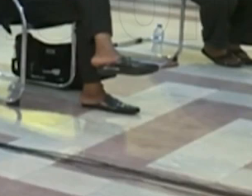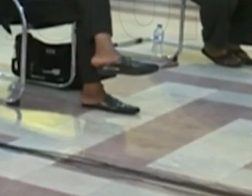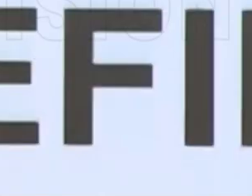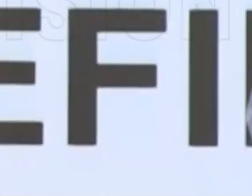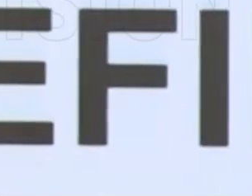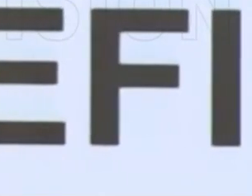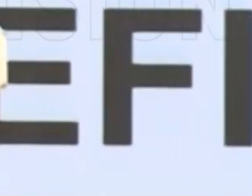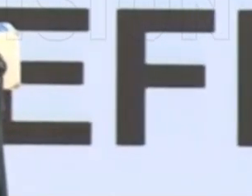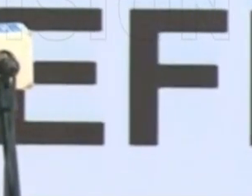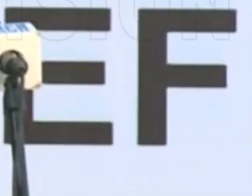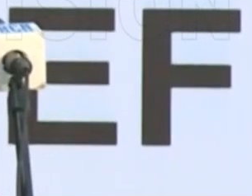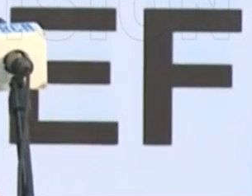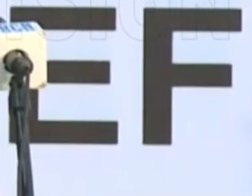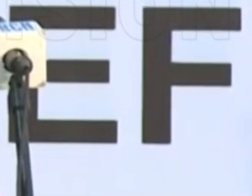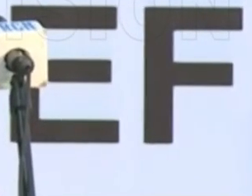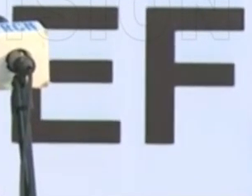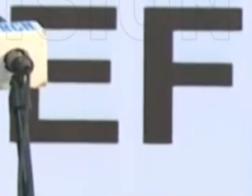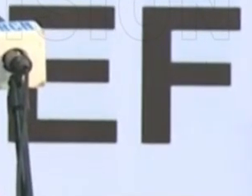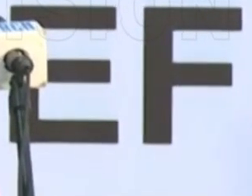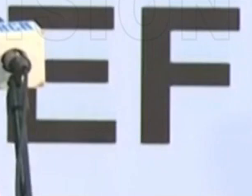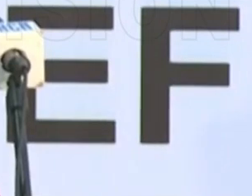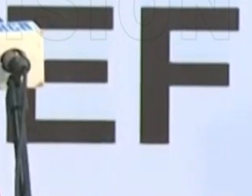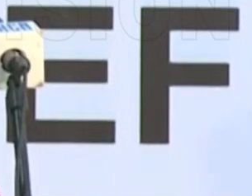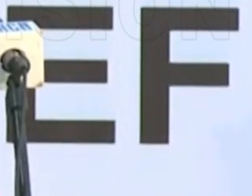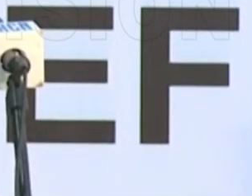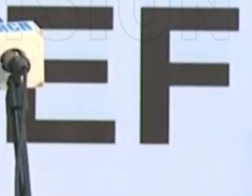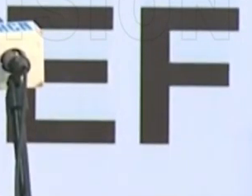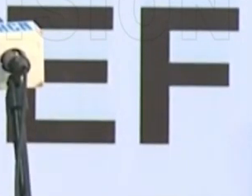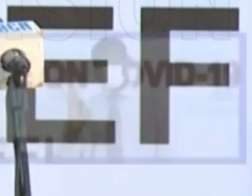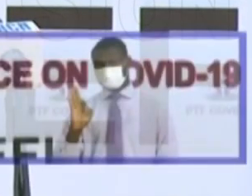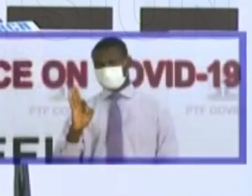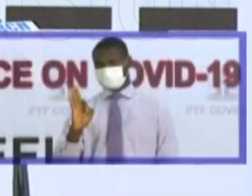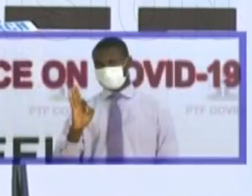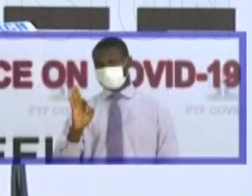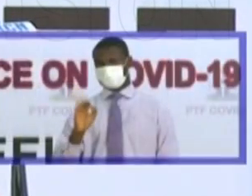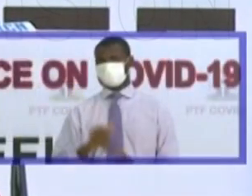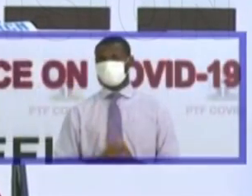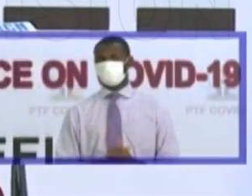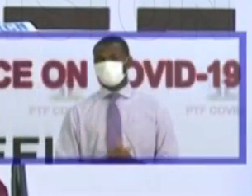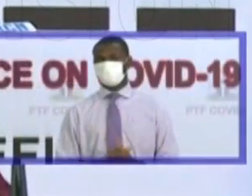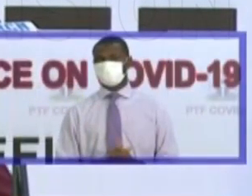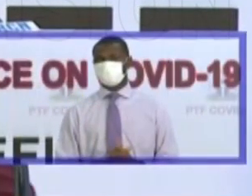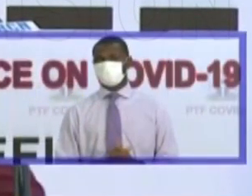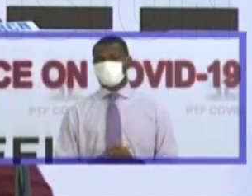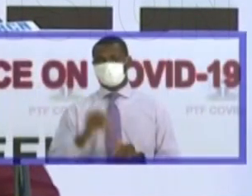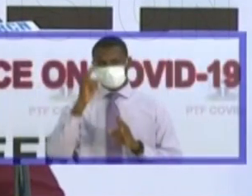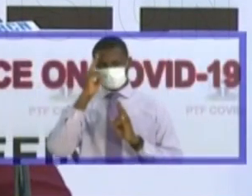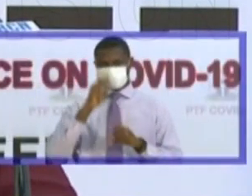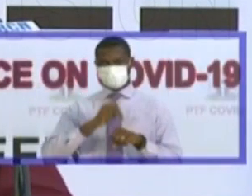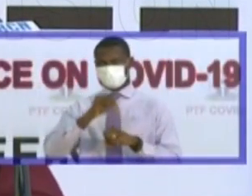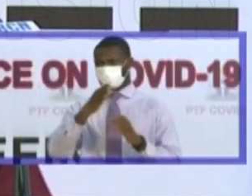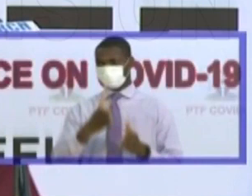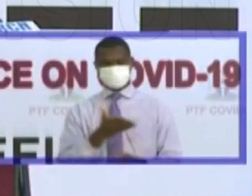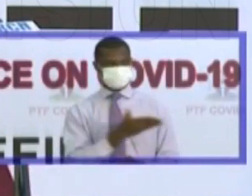Good afternoon. The Secretary to the Government of the Federation, Honorable